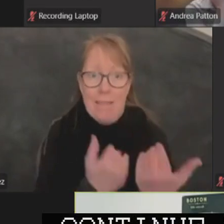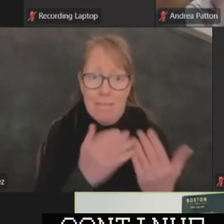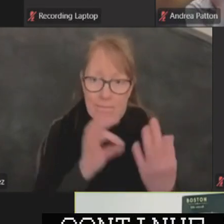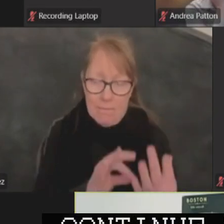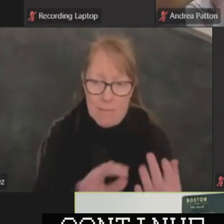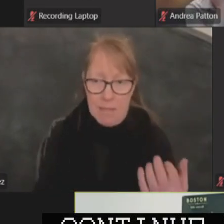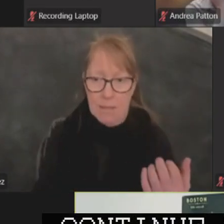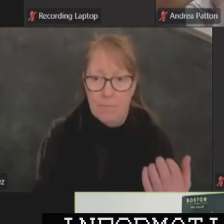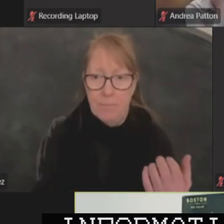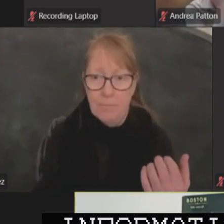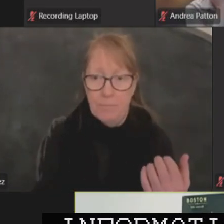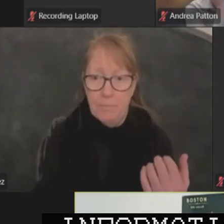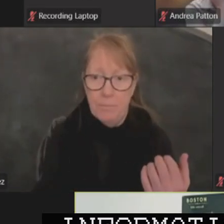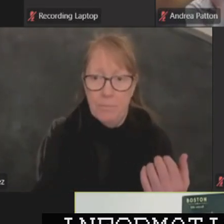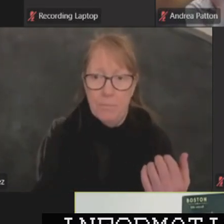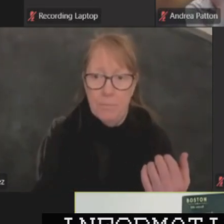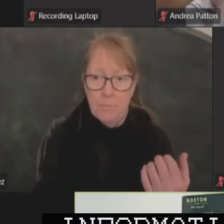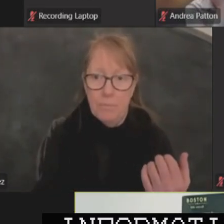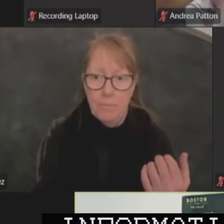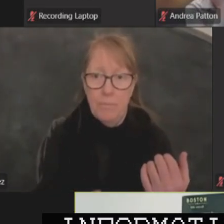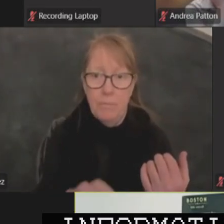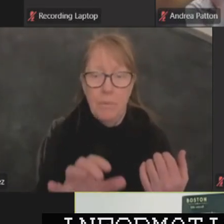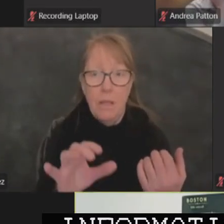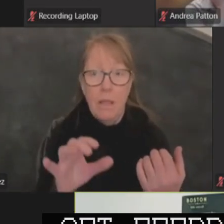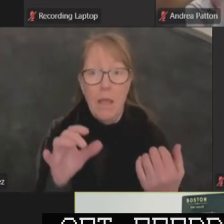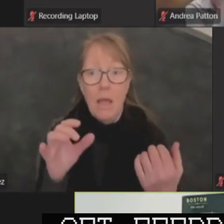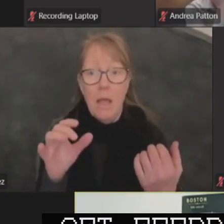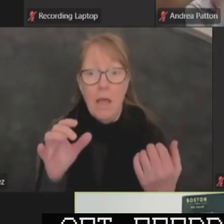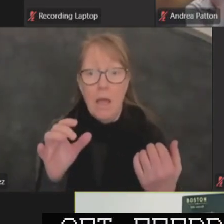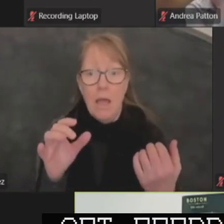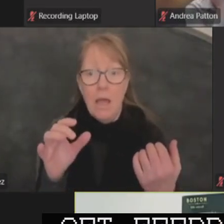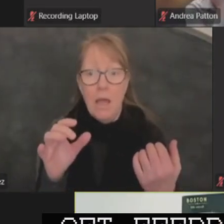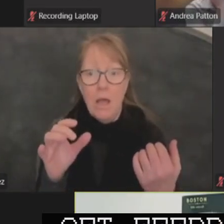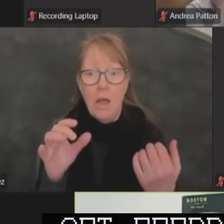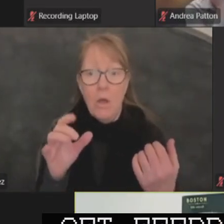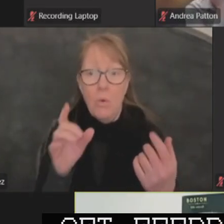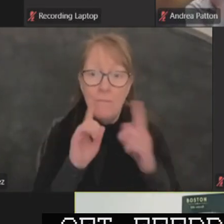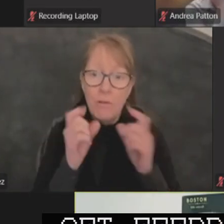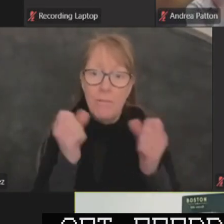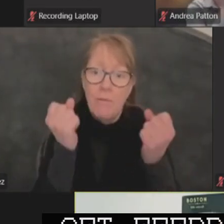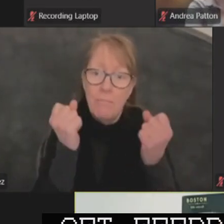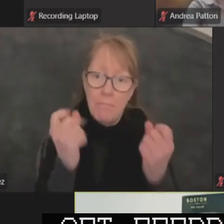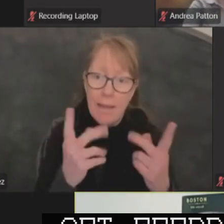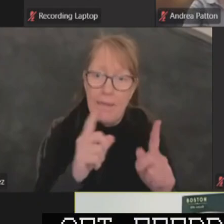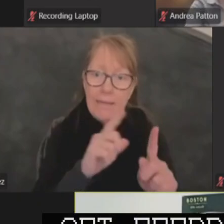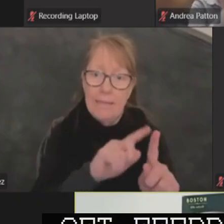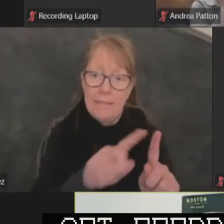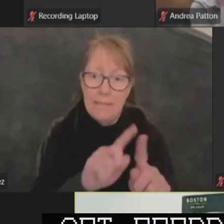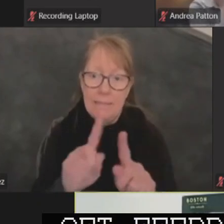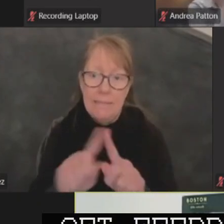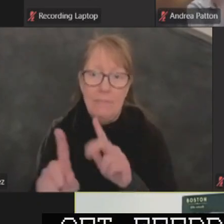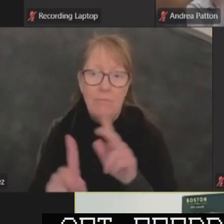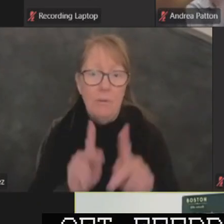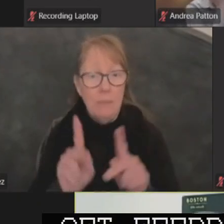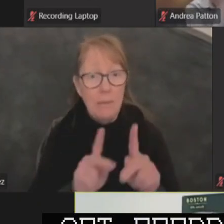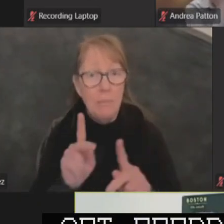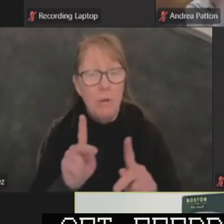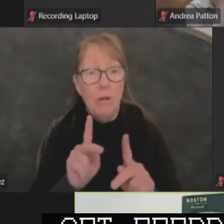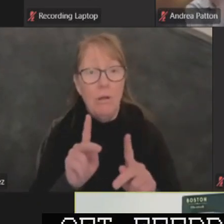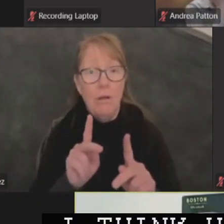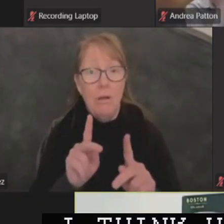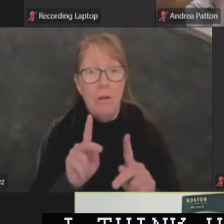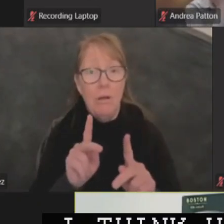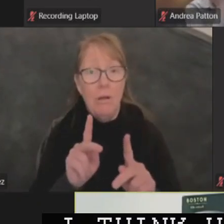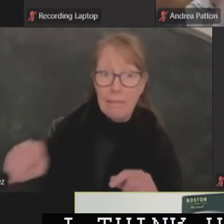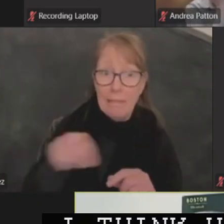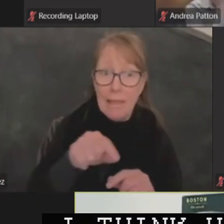I think we've heard from lots of different people that it's, they're on social media, it pops up on